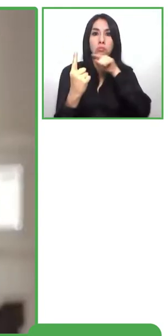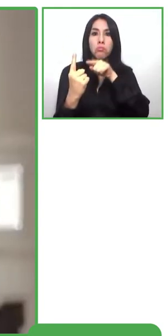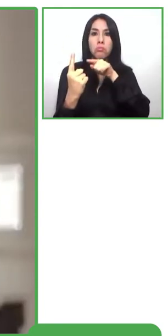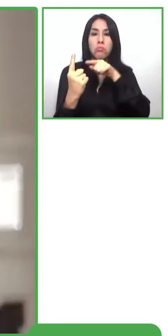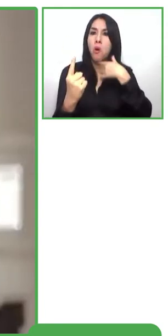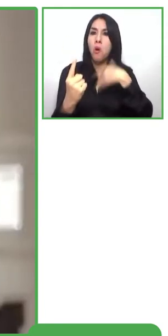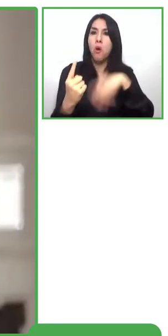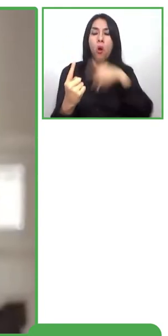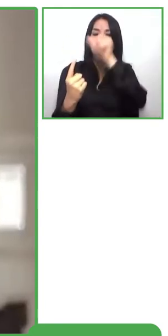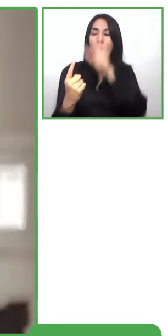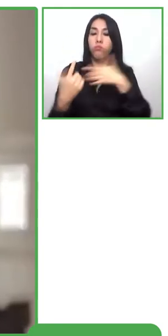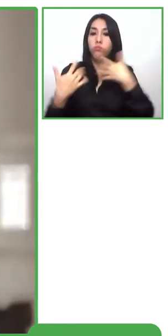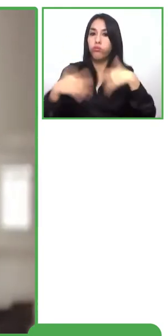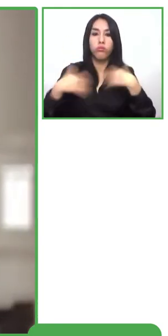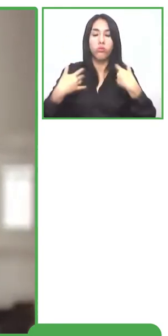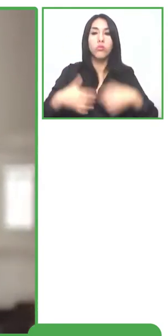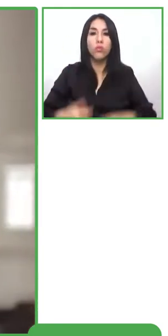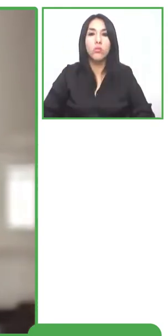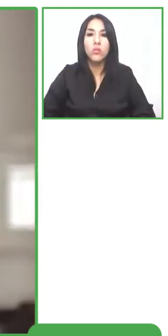amazing.